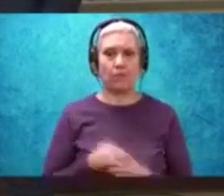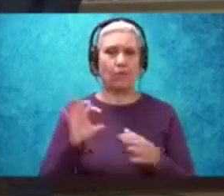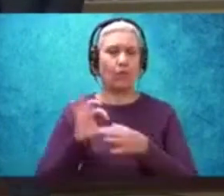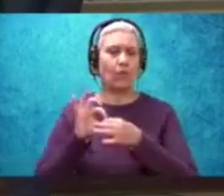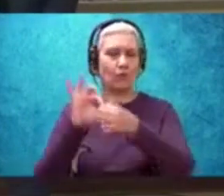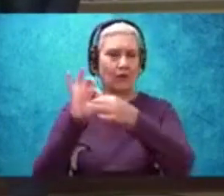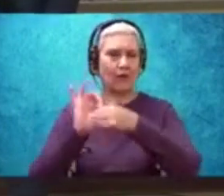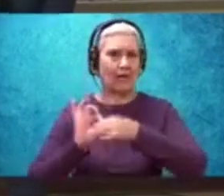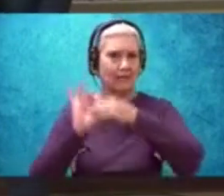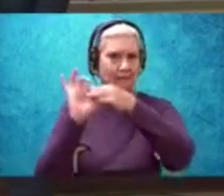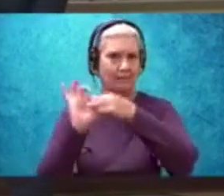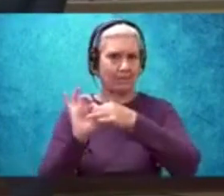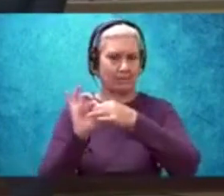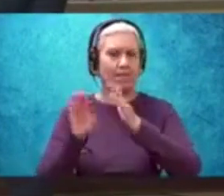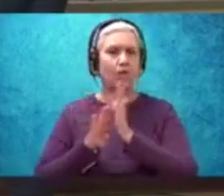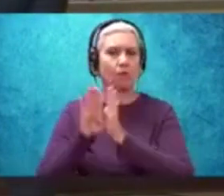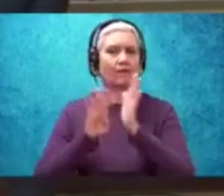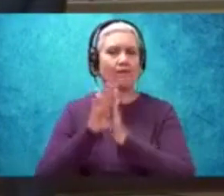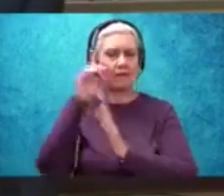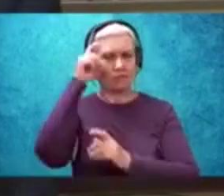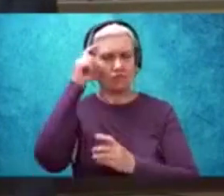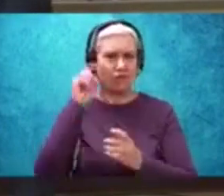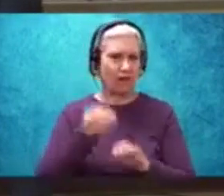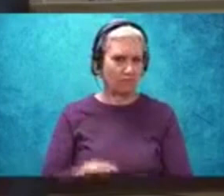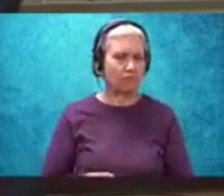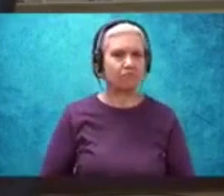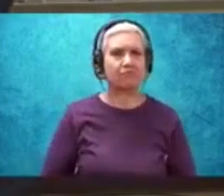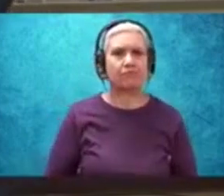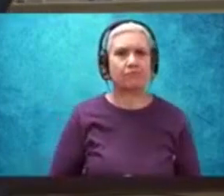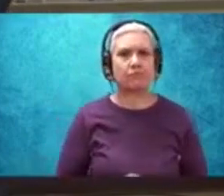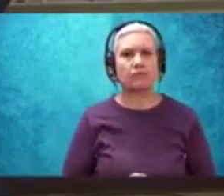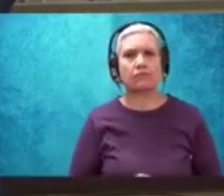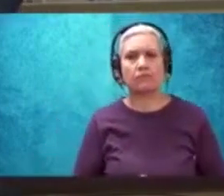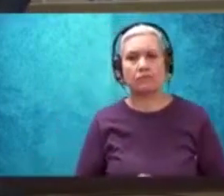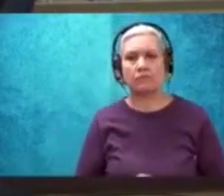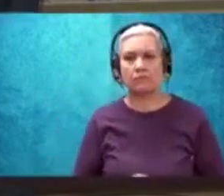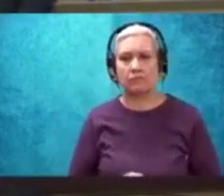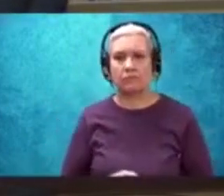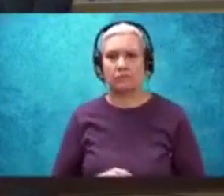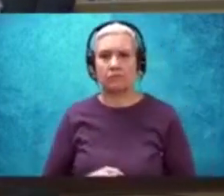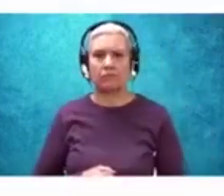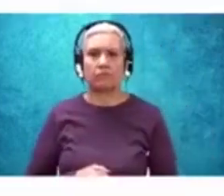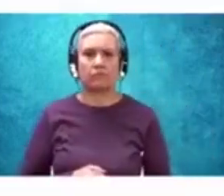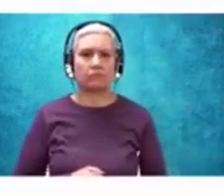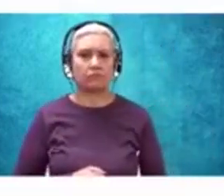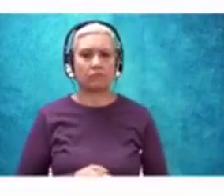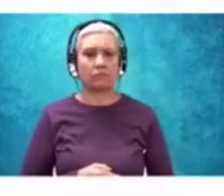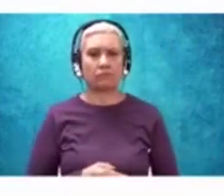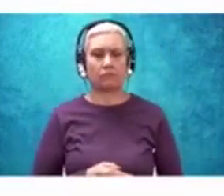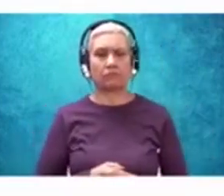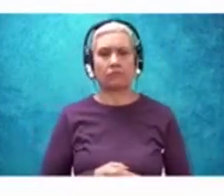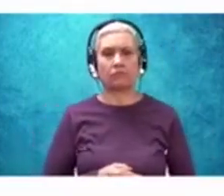relationship before we start developing the strategy. So if I take a look at this larger area model,